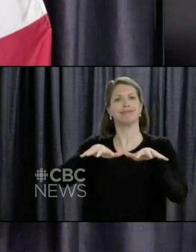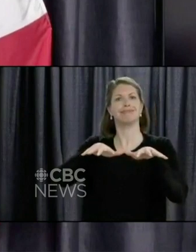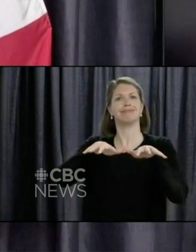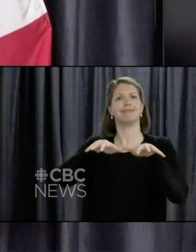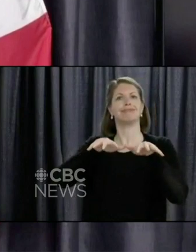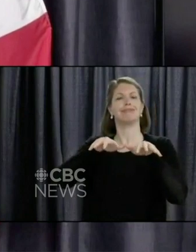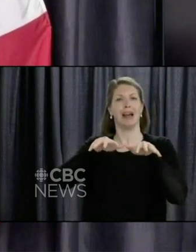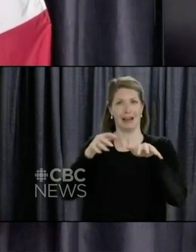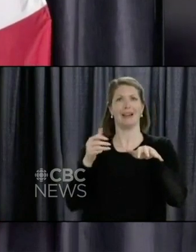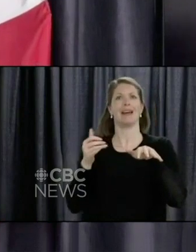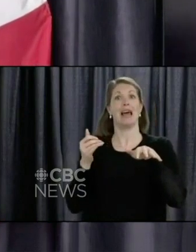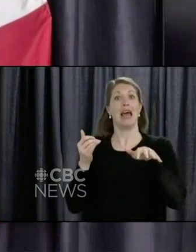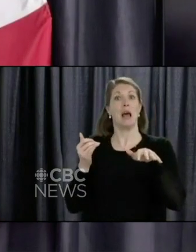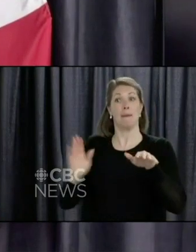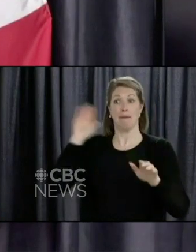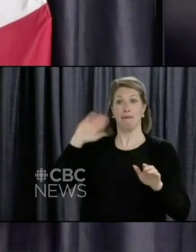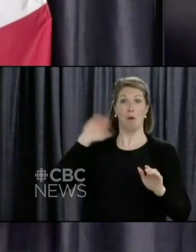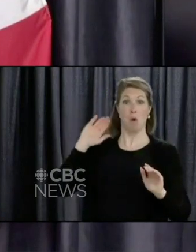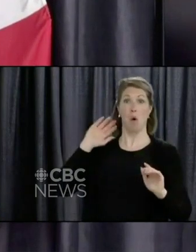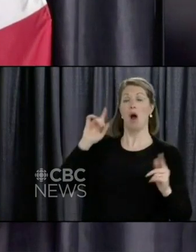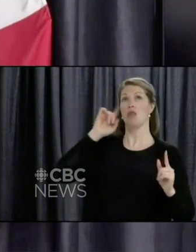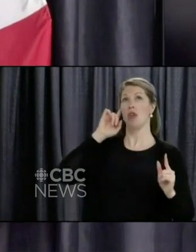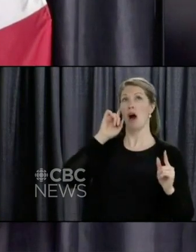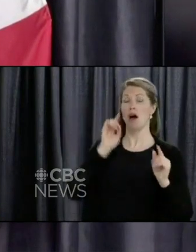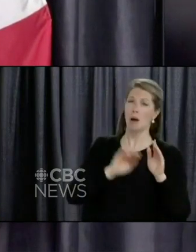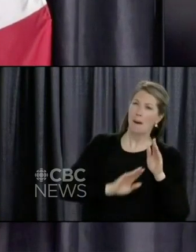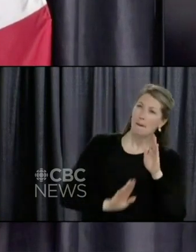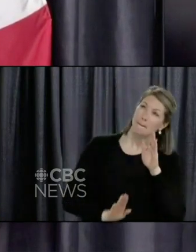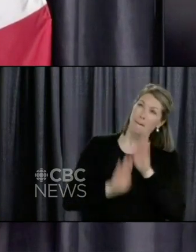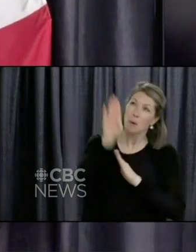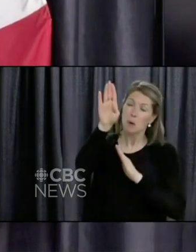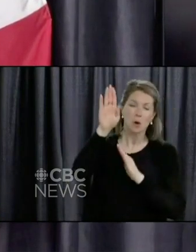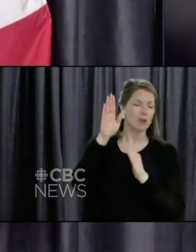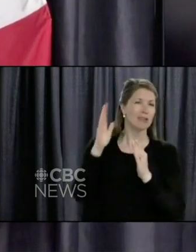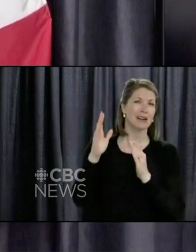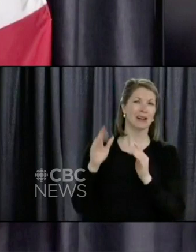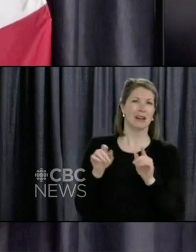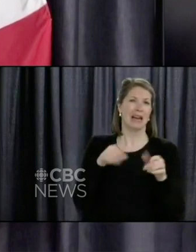bit different than it could have been as demonstrated by another province.